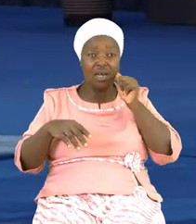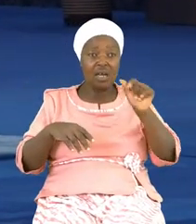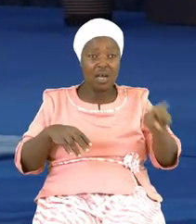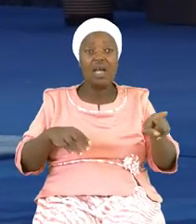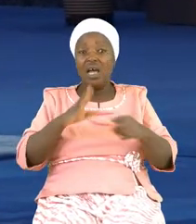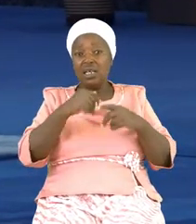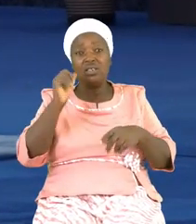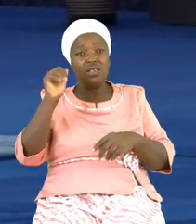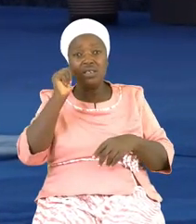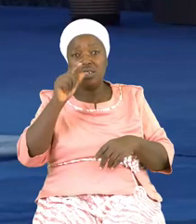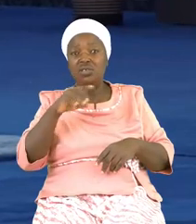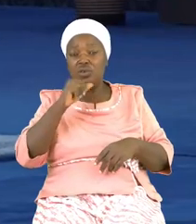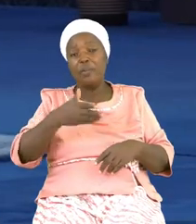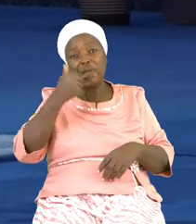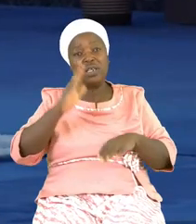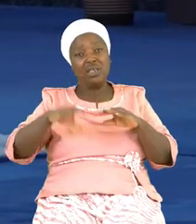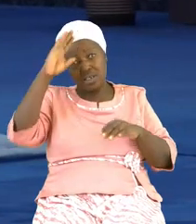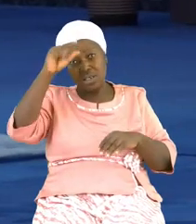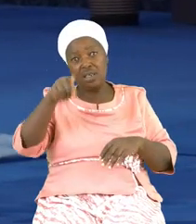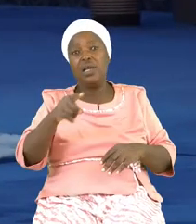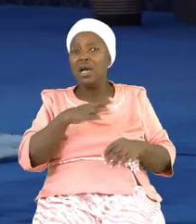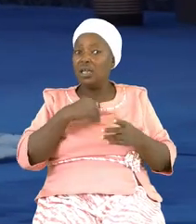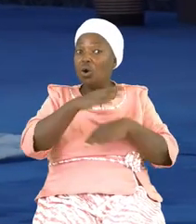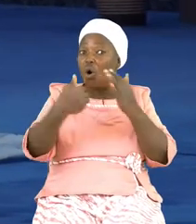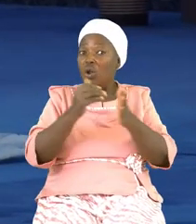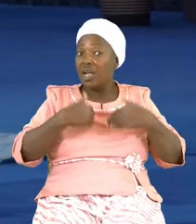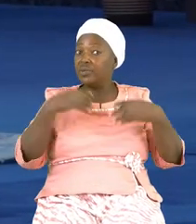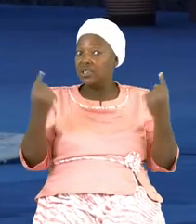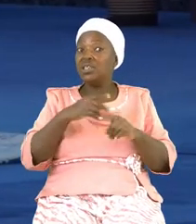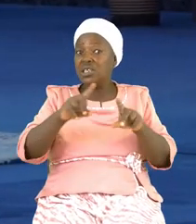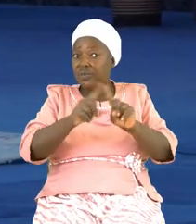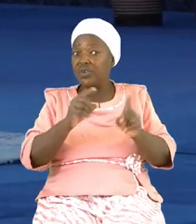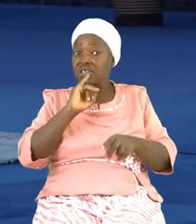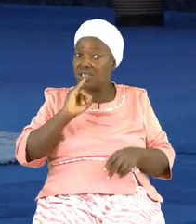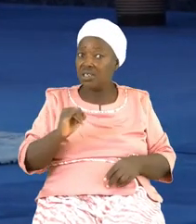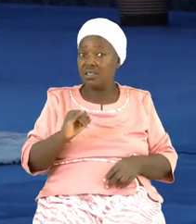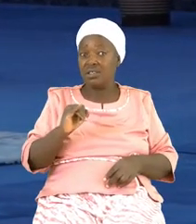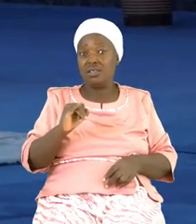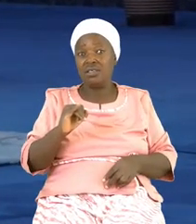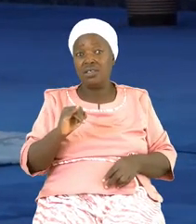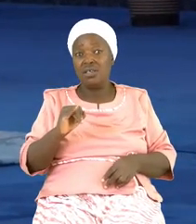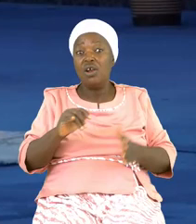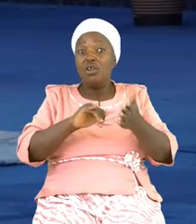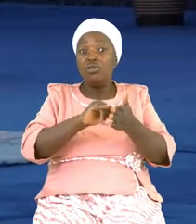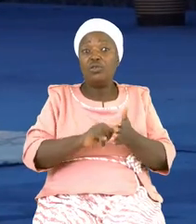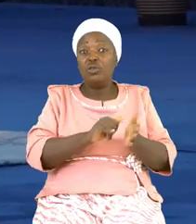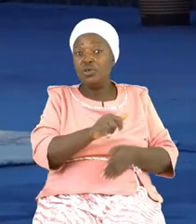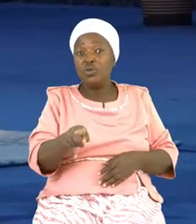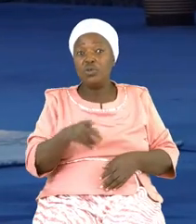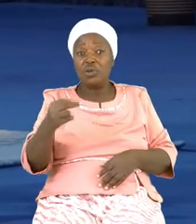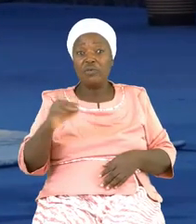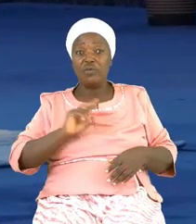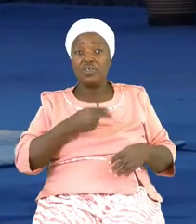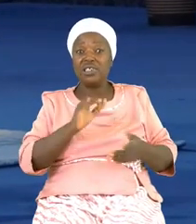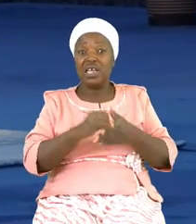him. All have sinned. The difference is, those of us who now have peace, we